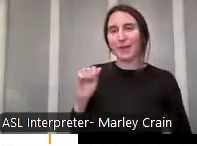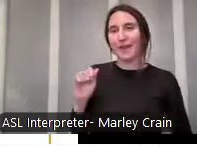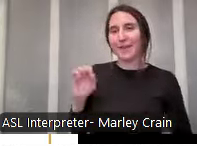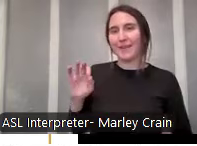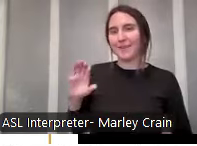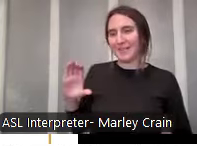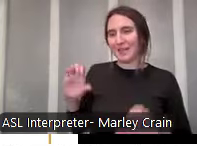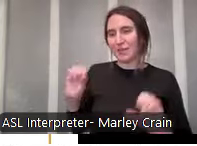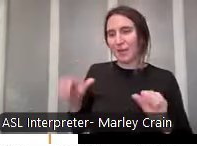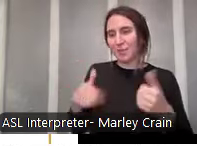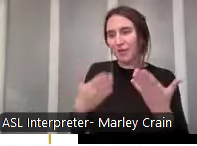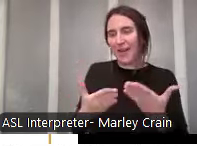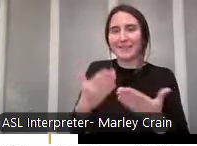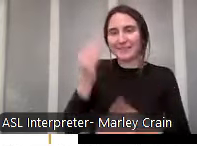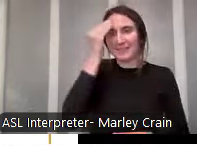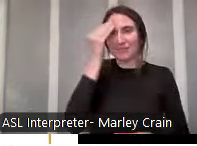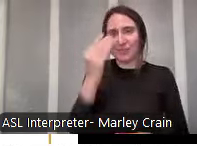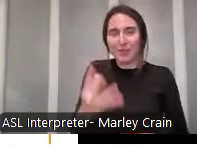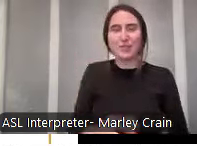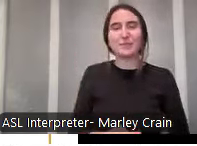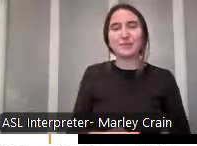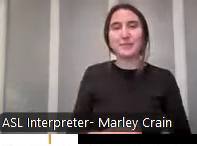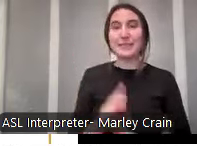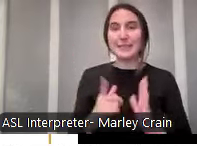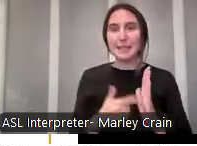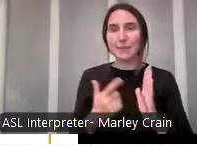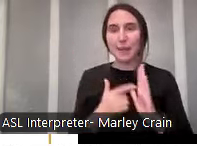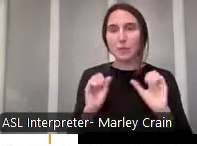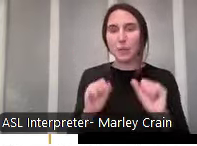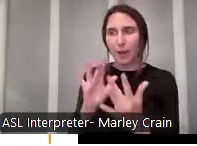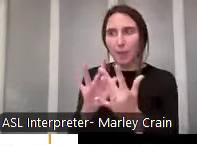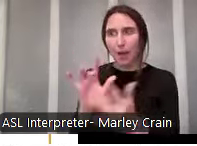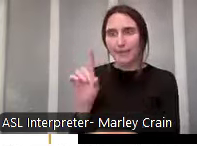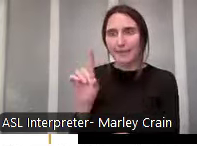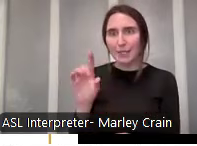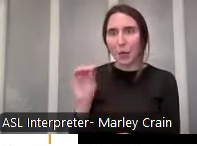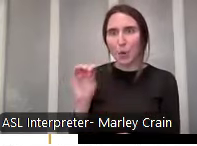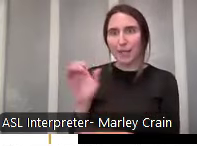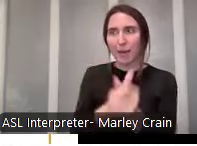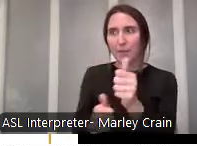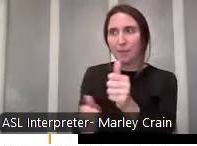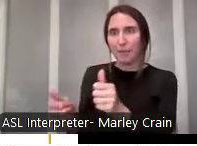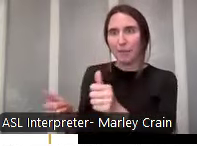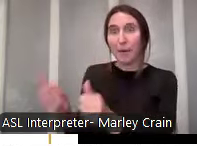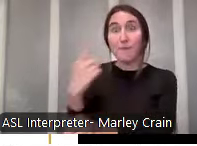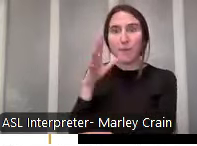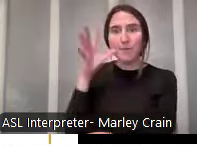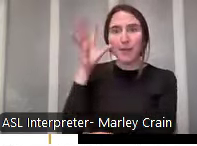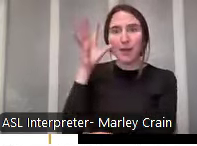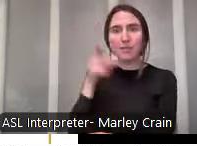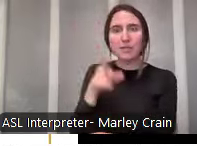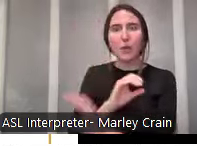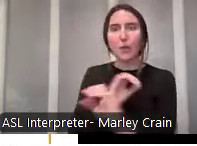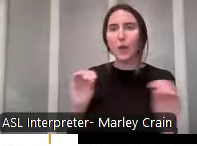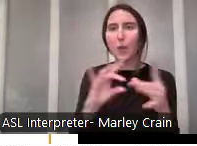can. Sometimes we can go up the chain at the DOE for parents. If you're not getting related services at your